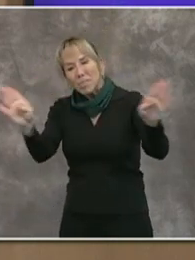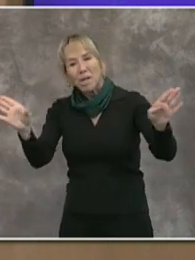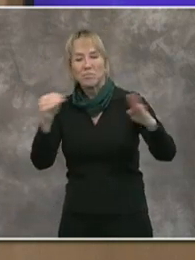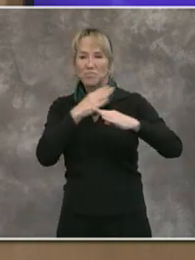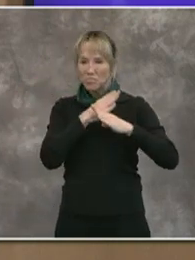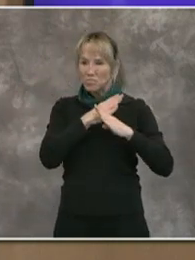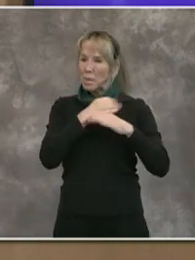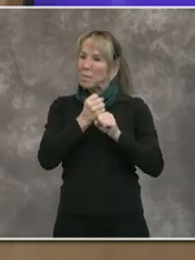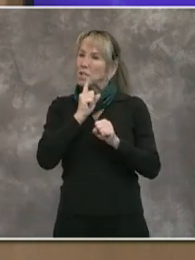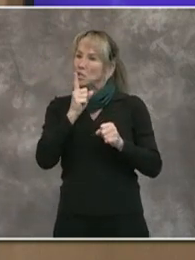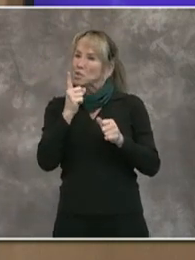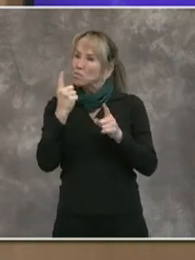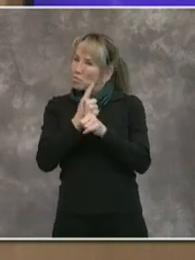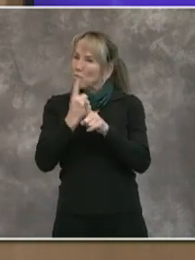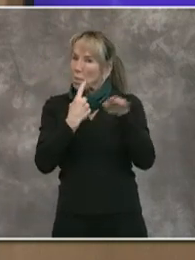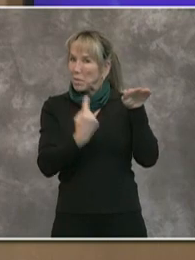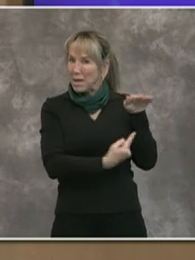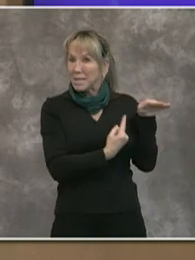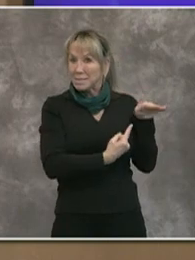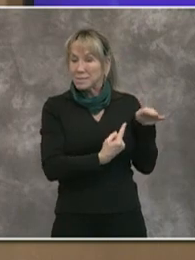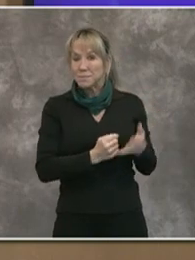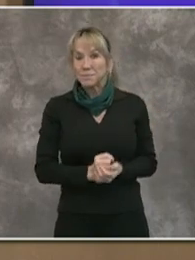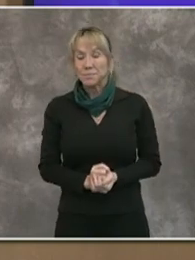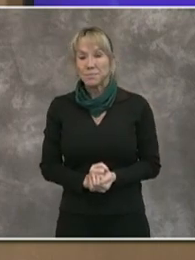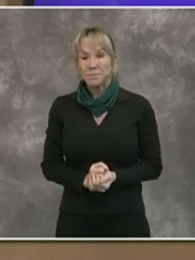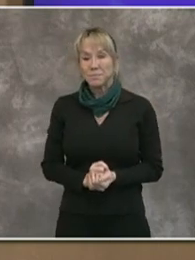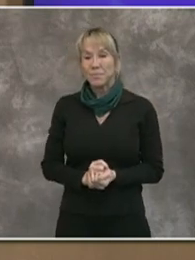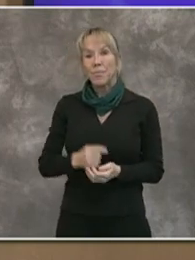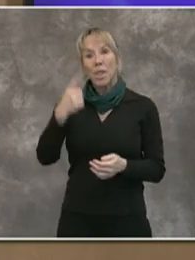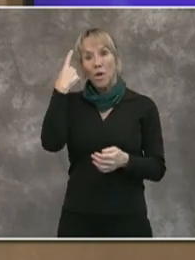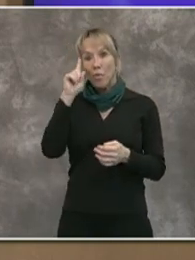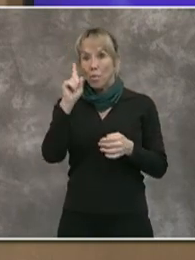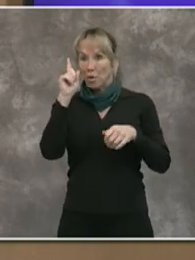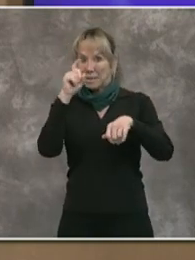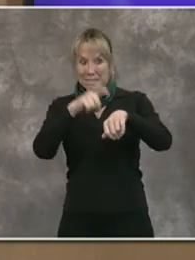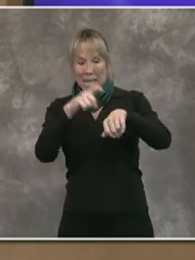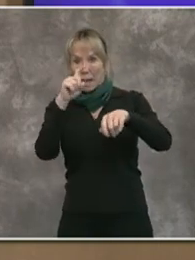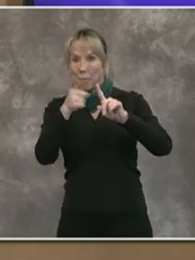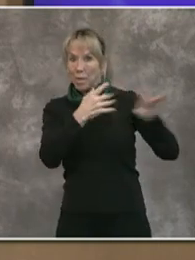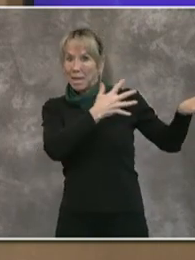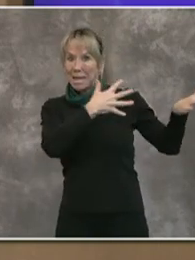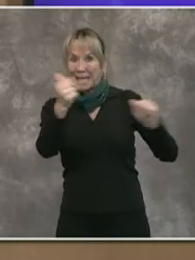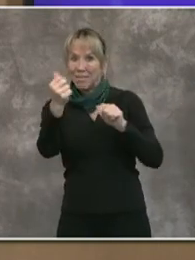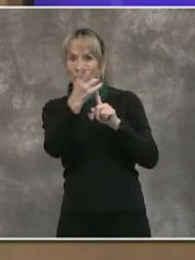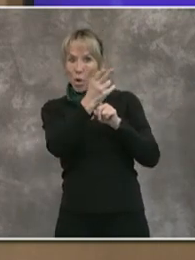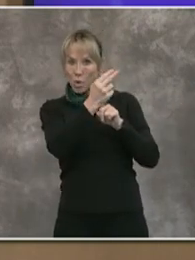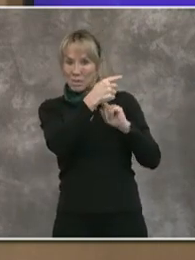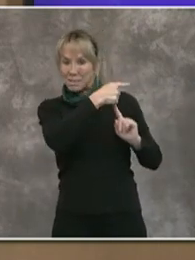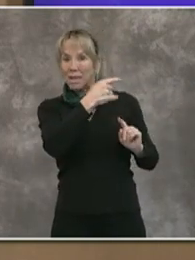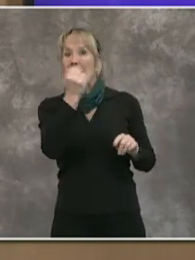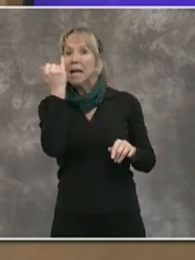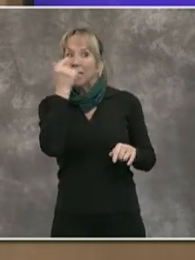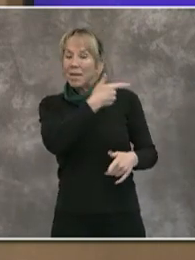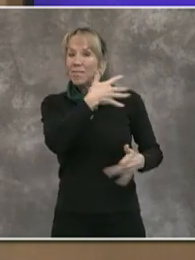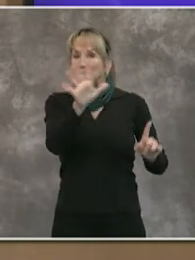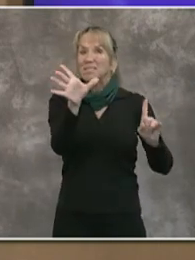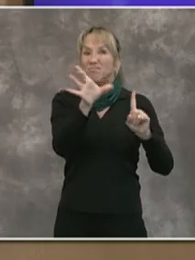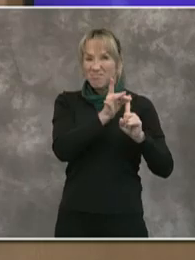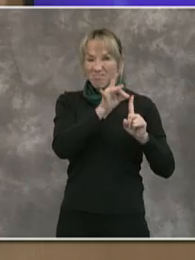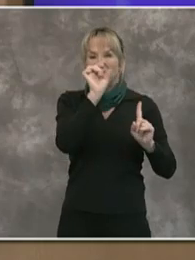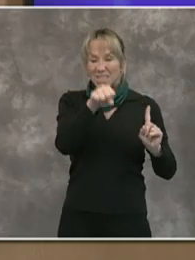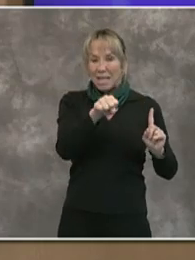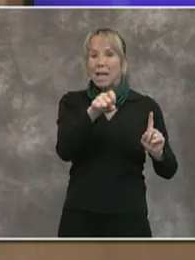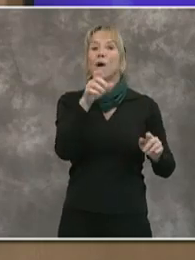isolation. In order to clear or leave a public health motel room, an individual who is tested positive has to either